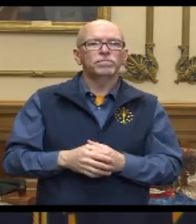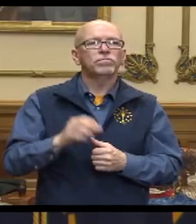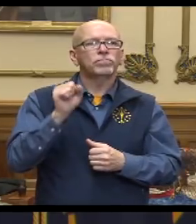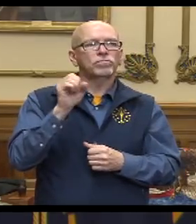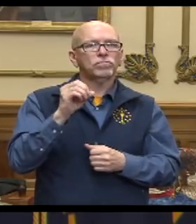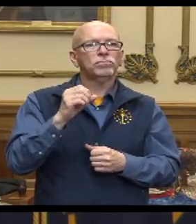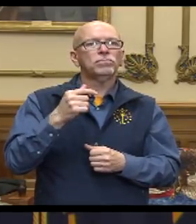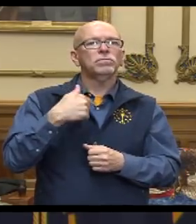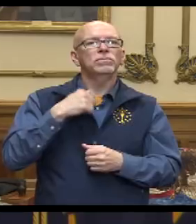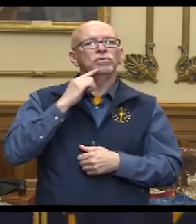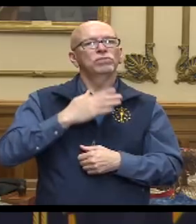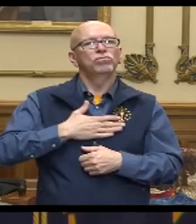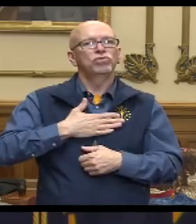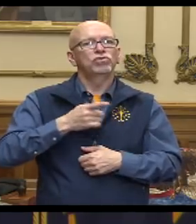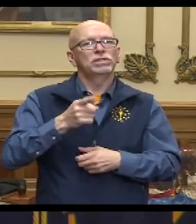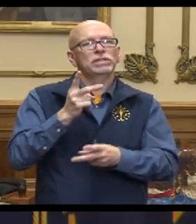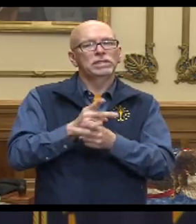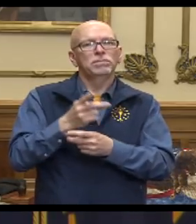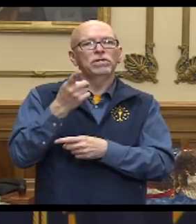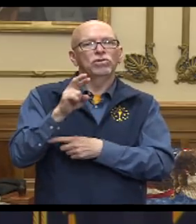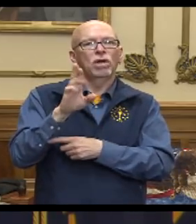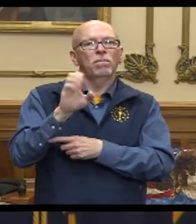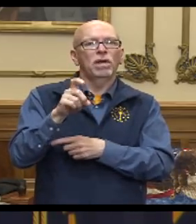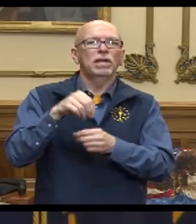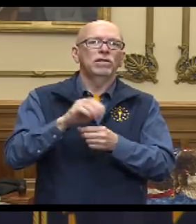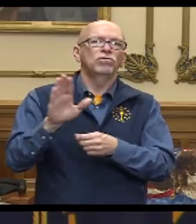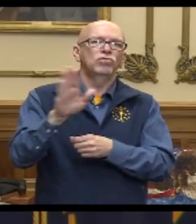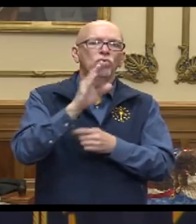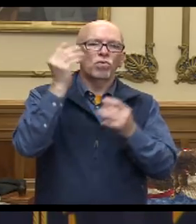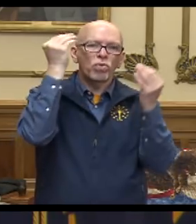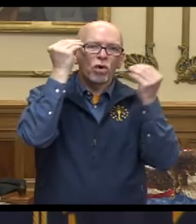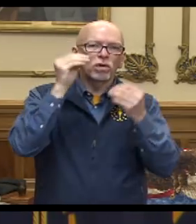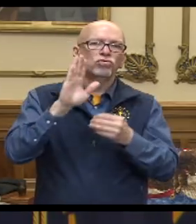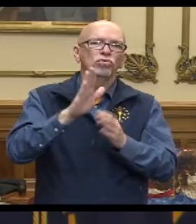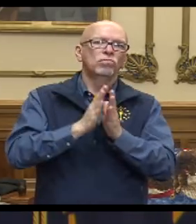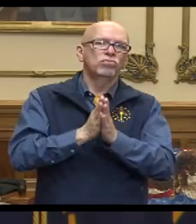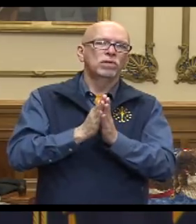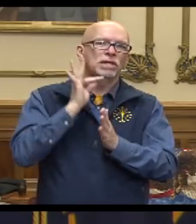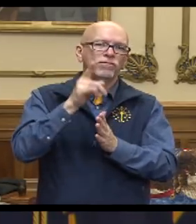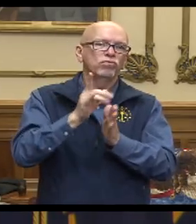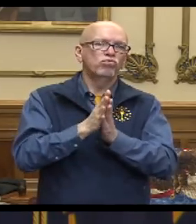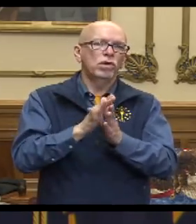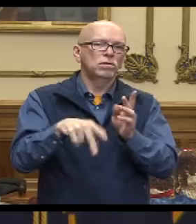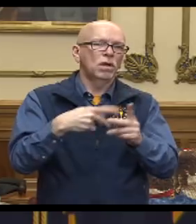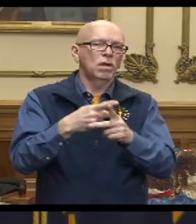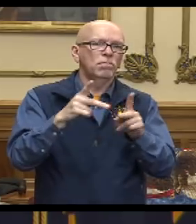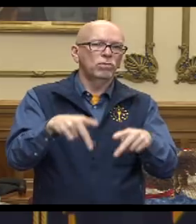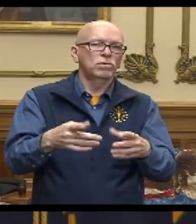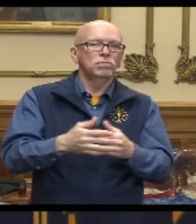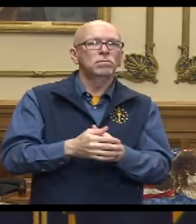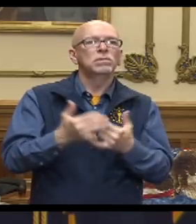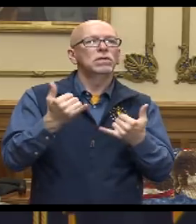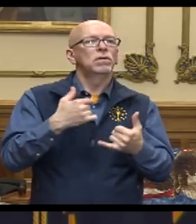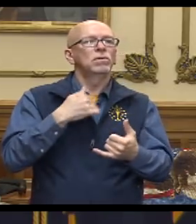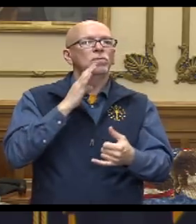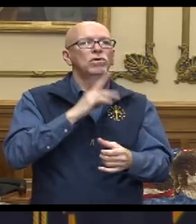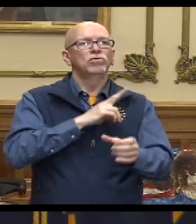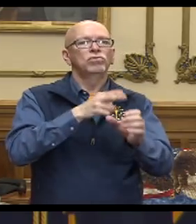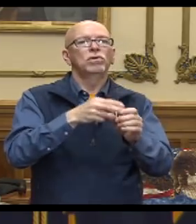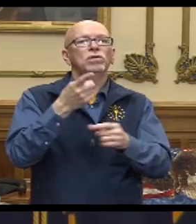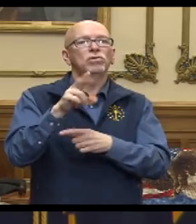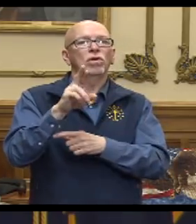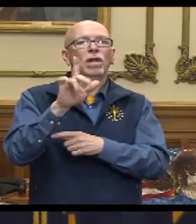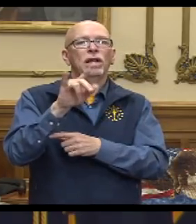So I would appreciate if you would keep Dr. Box in your thoughts and prayers if you're the praying type. And now we'll join Dr.